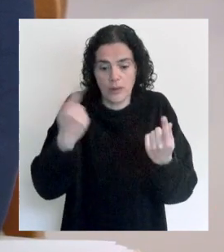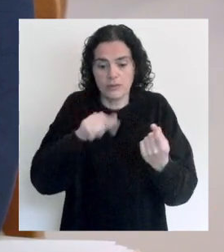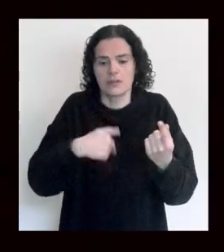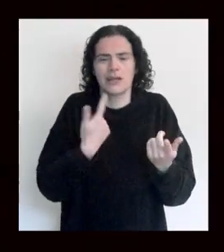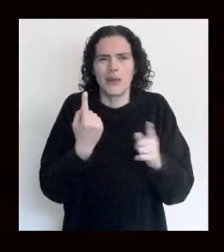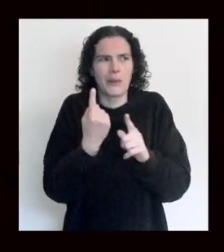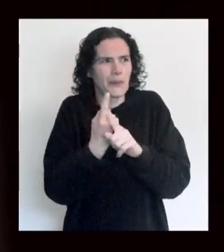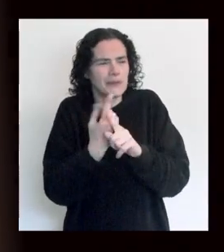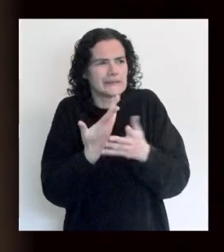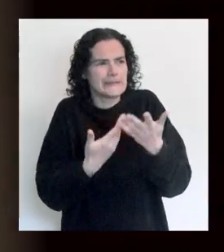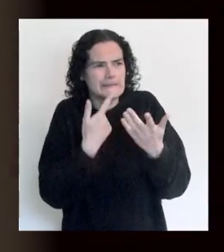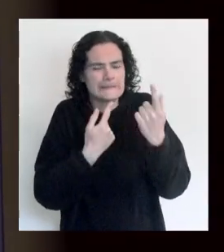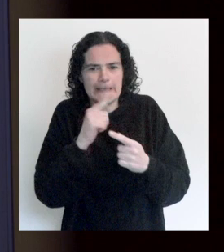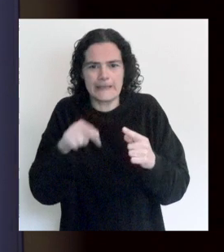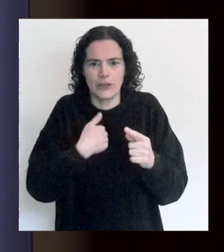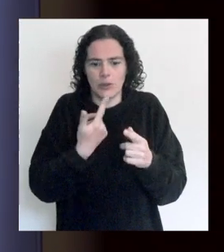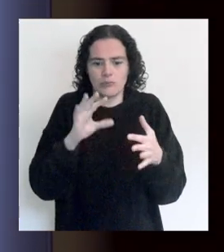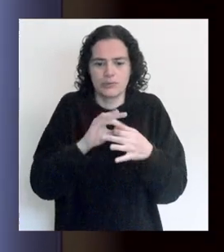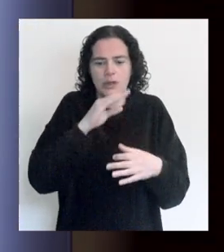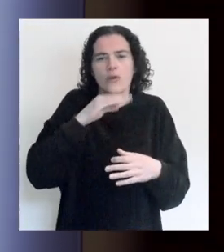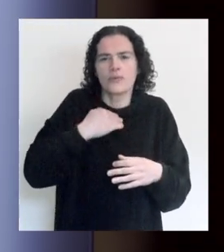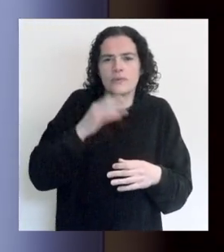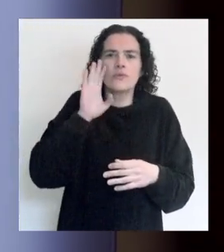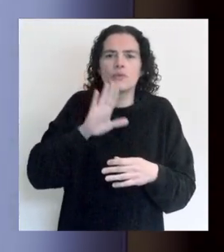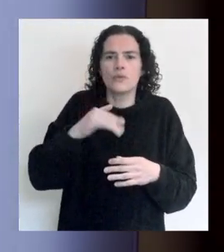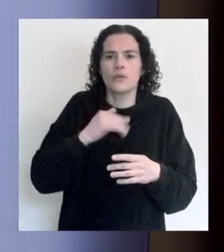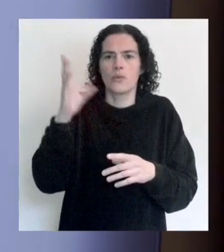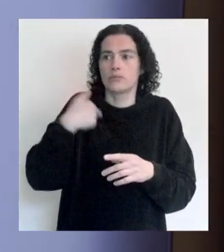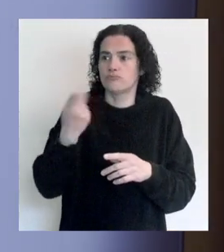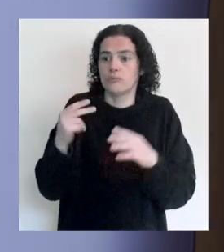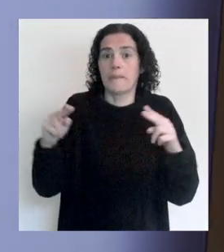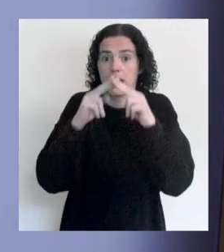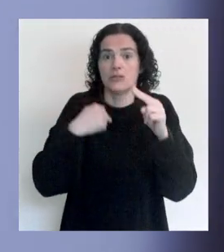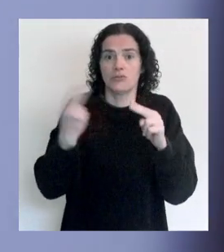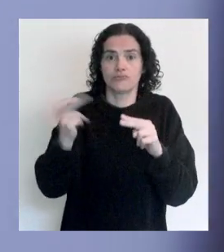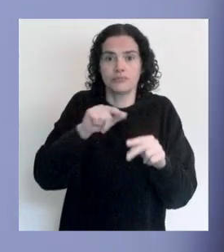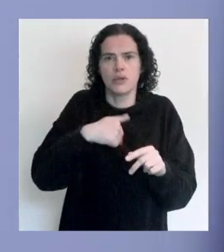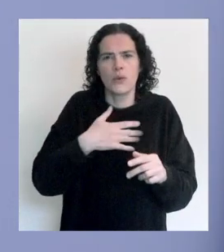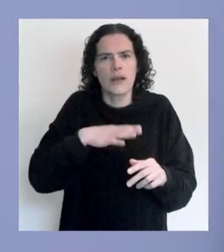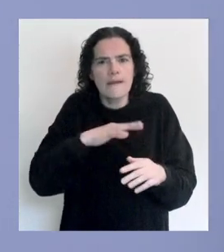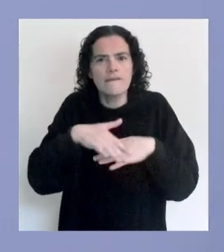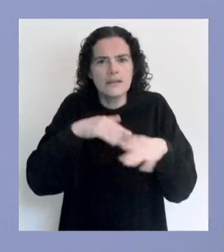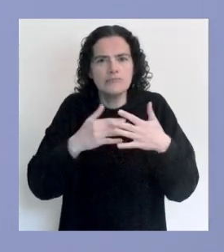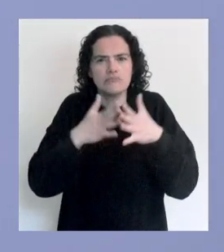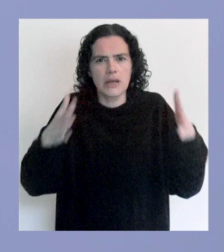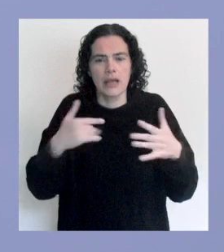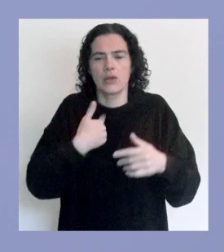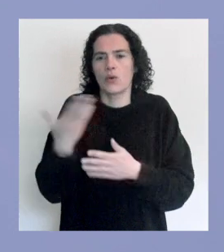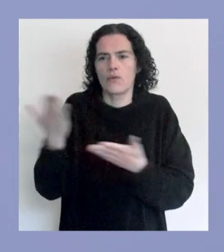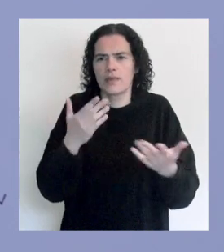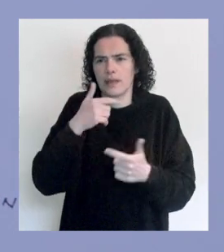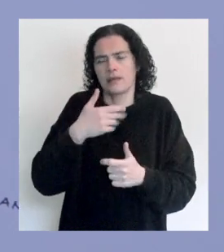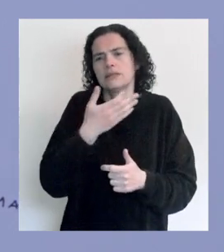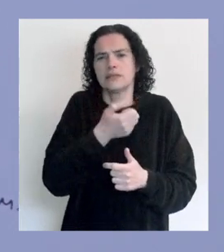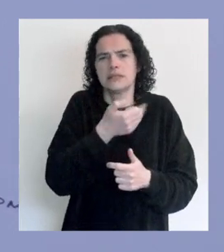these unexpected artworks artists created for my hotel room in Paris. When I came back from the big show in Vienna, I wanted to do a big, small show. So I